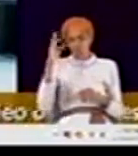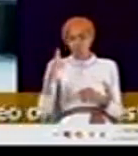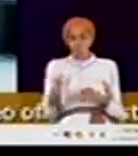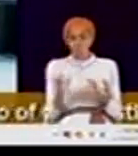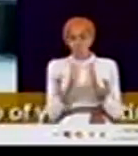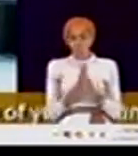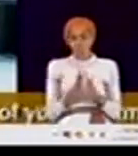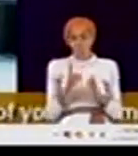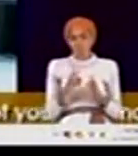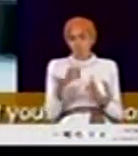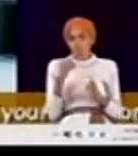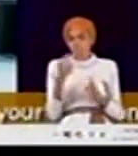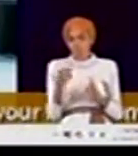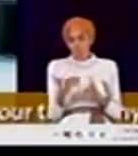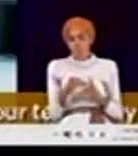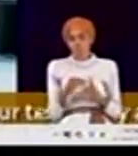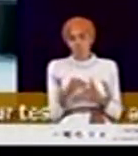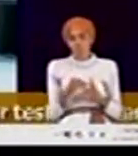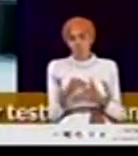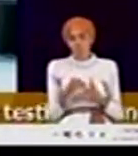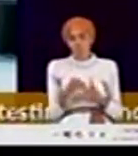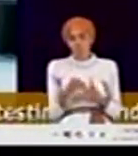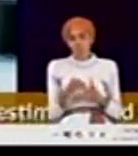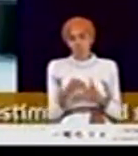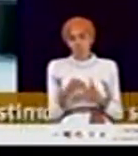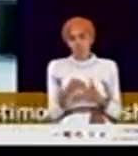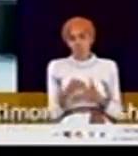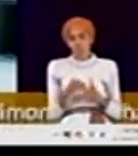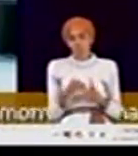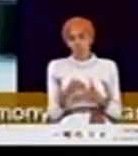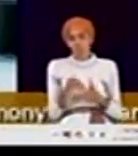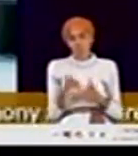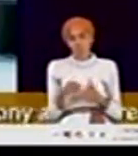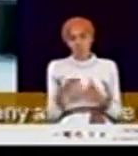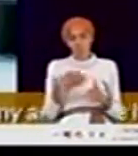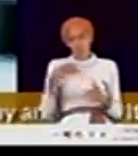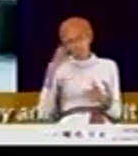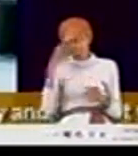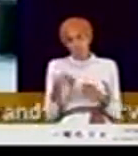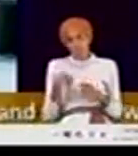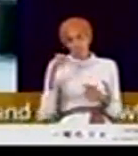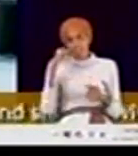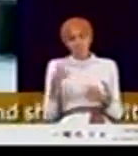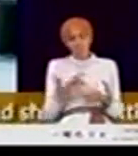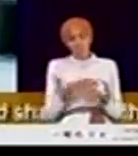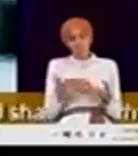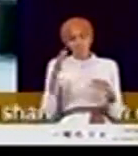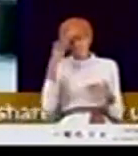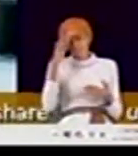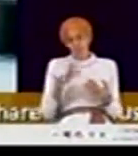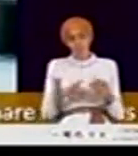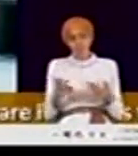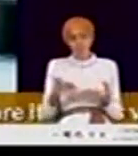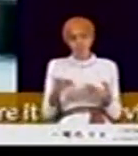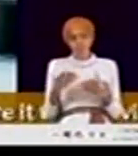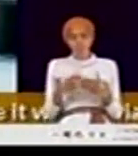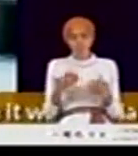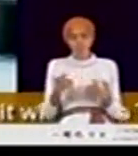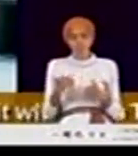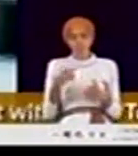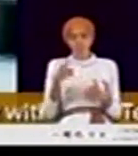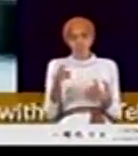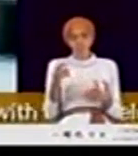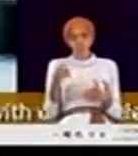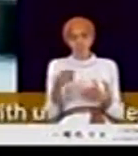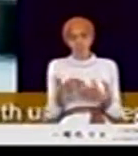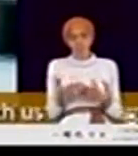me, those where you have problem, my brother, my sister, I don't know what to do. Before I know, for me to tell, I don't know